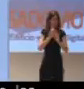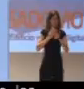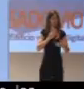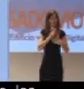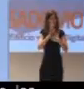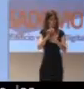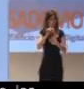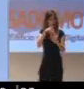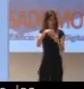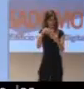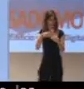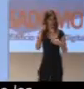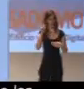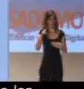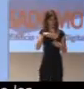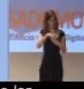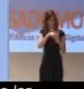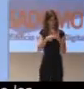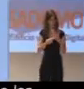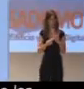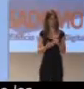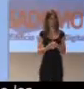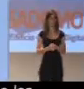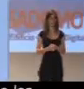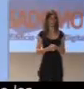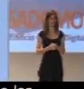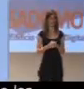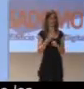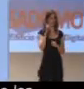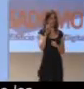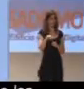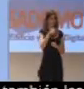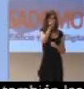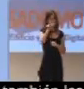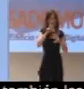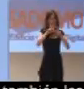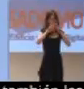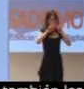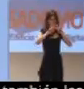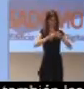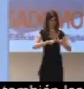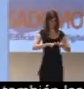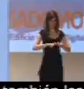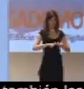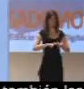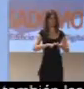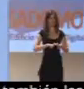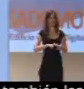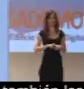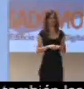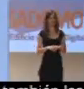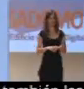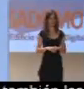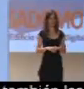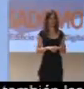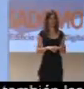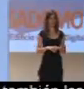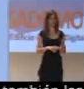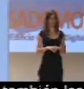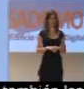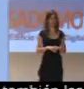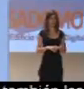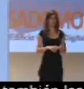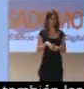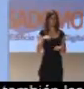organizations which represent the users as well, and on the other hand researchers,